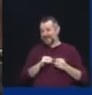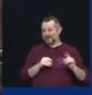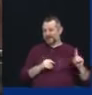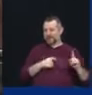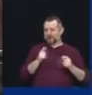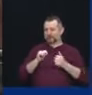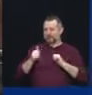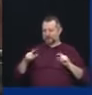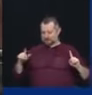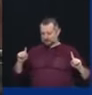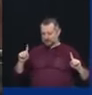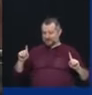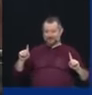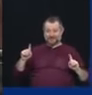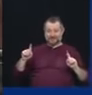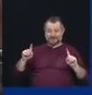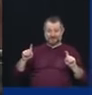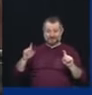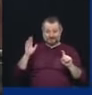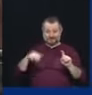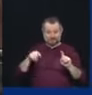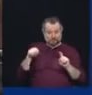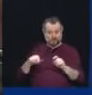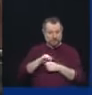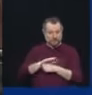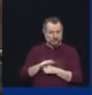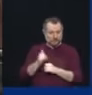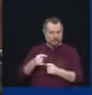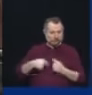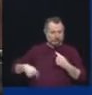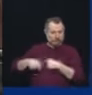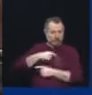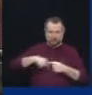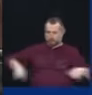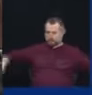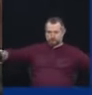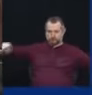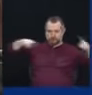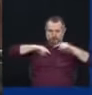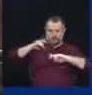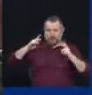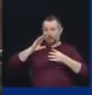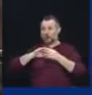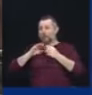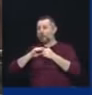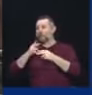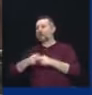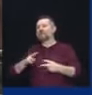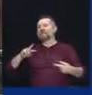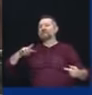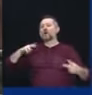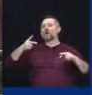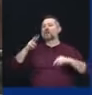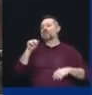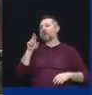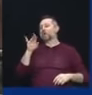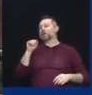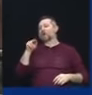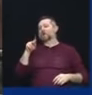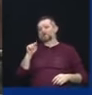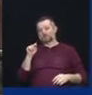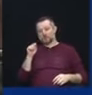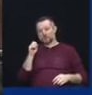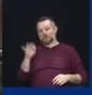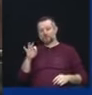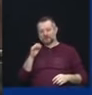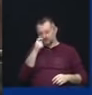race. It is still here. There are now what they call variants of interest. All these new terms.